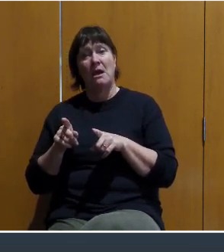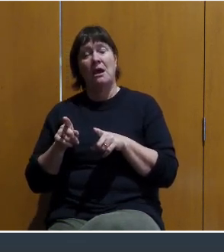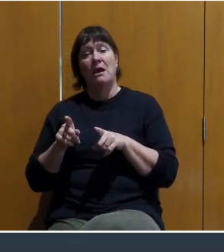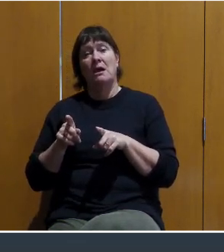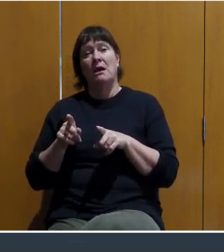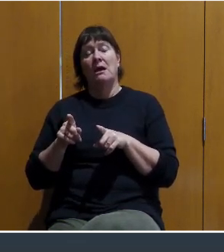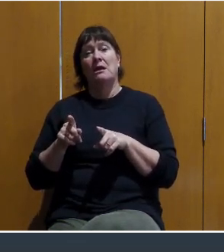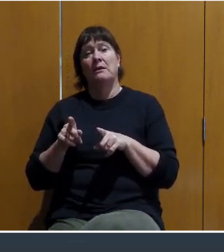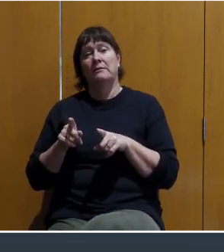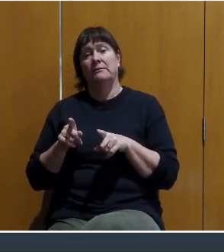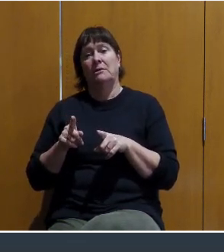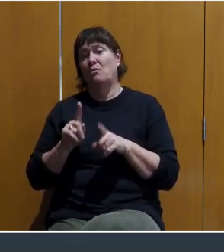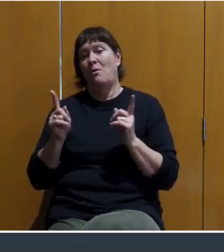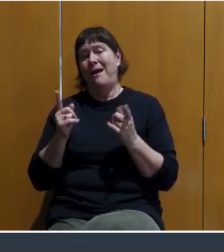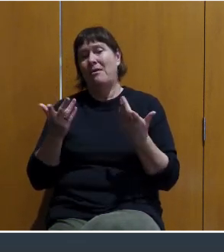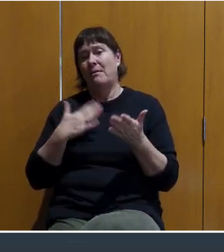which is having an impact on them?